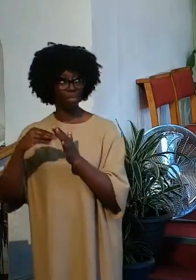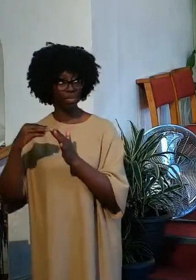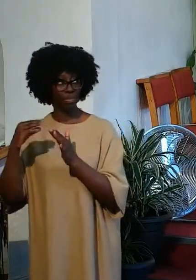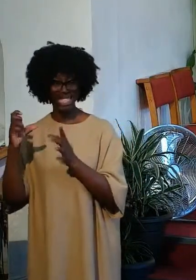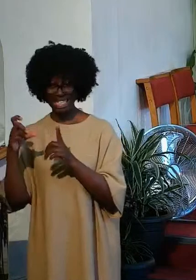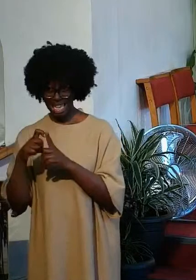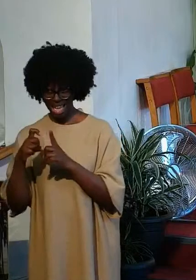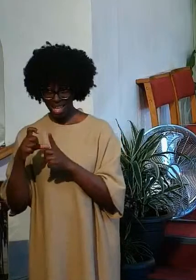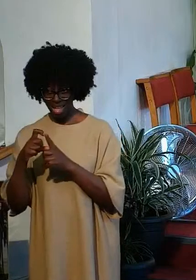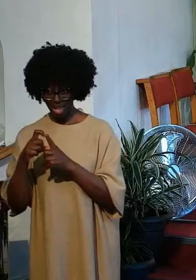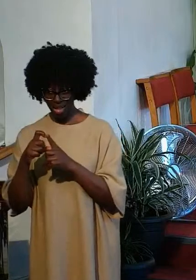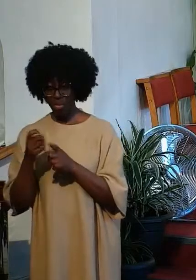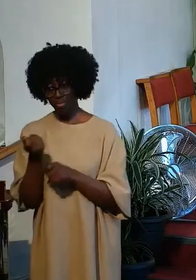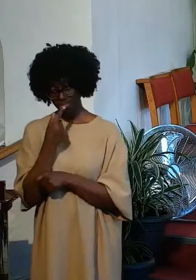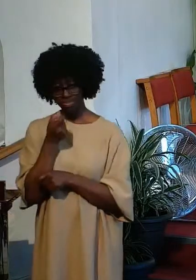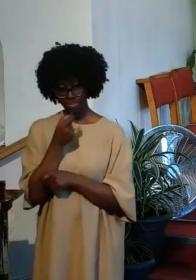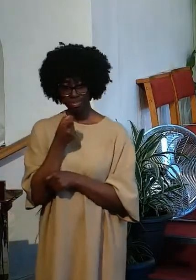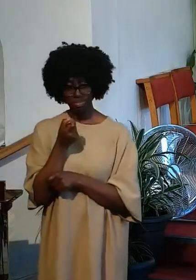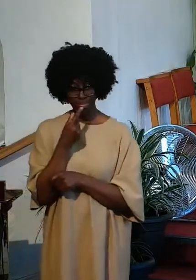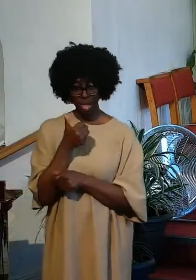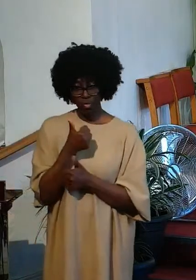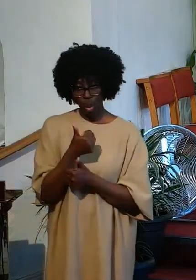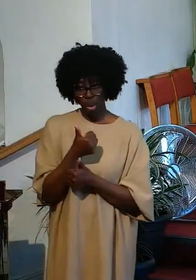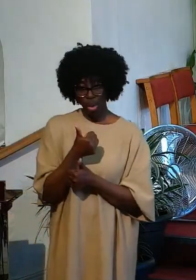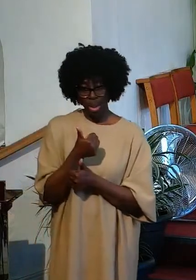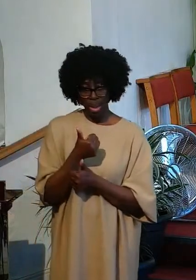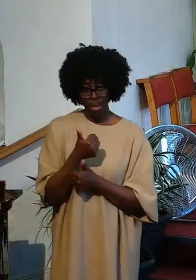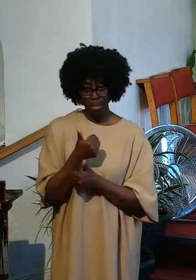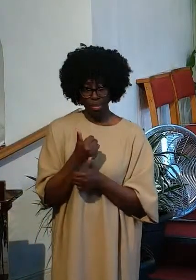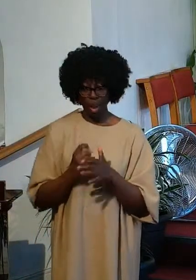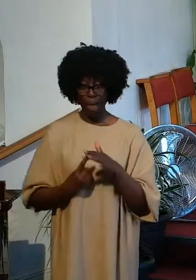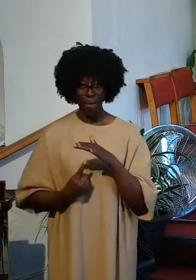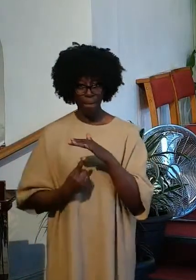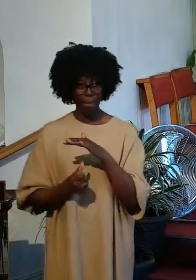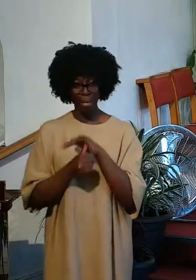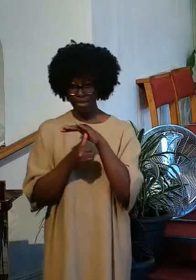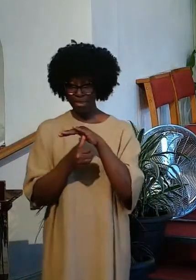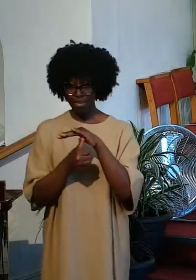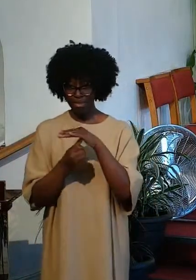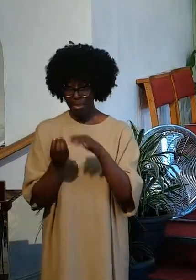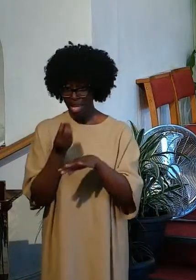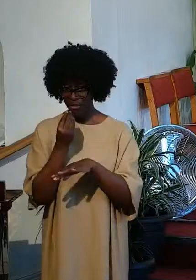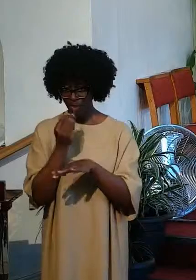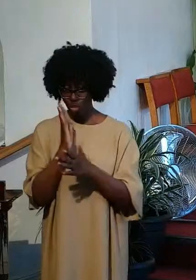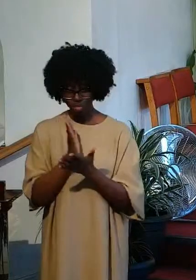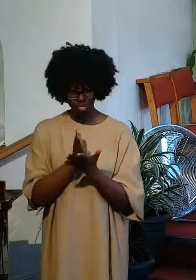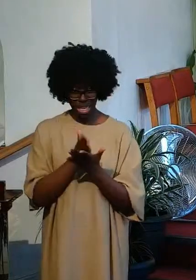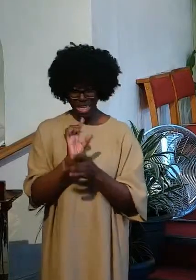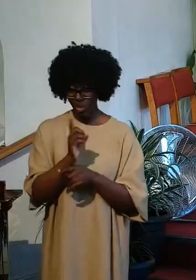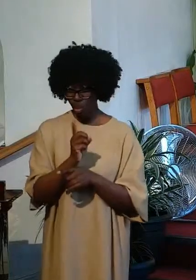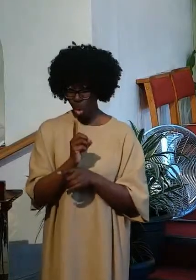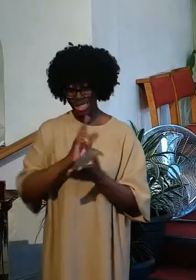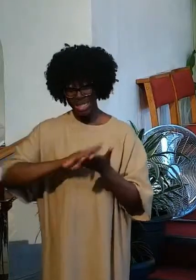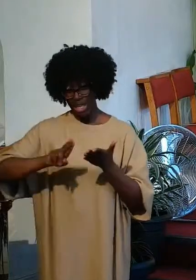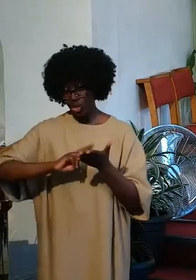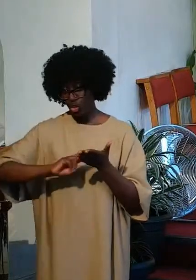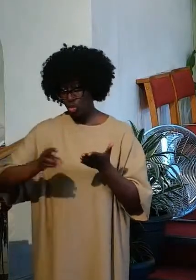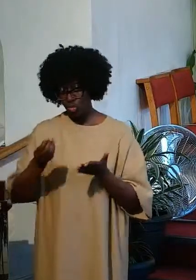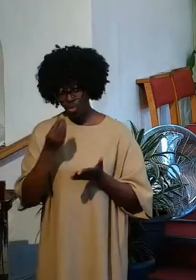vegetarian. But where you can actually obtain these from eating natural coconuts or things that are rich